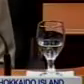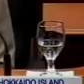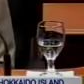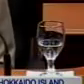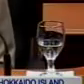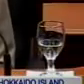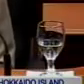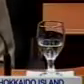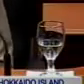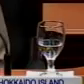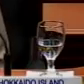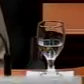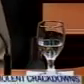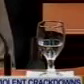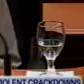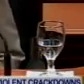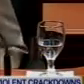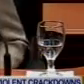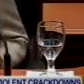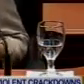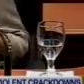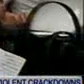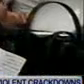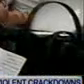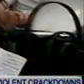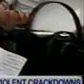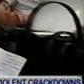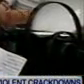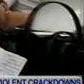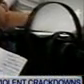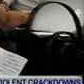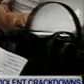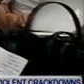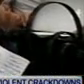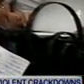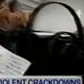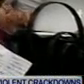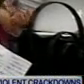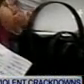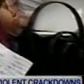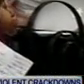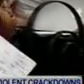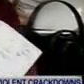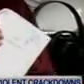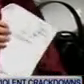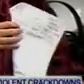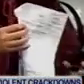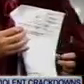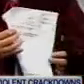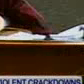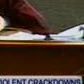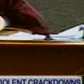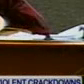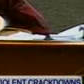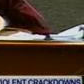the agenda of the court. I thought that... We did not subpoena the Supreme Court. We subpoenaed you